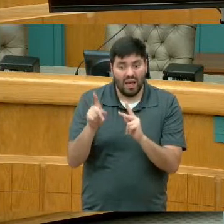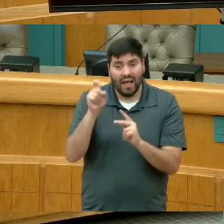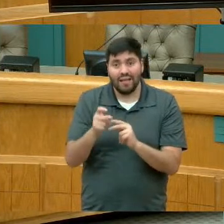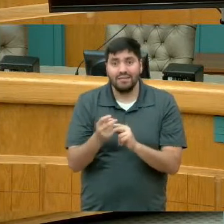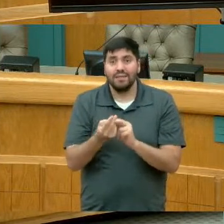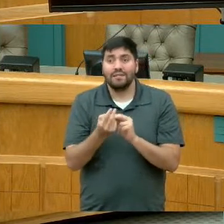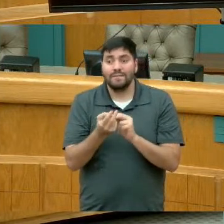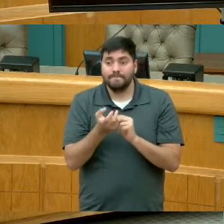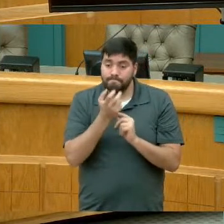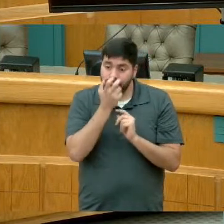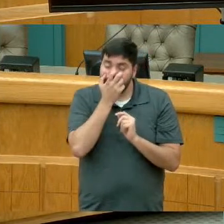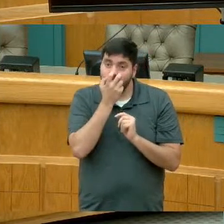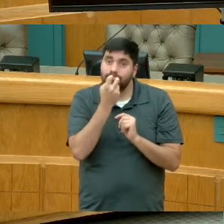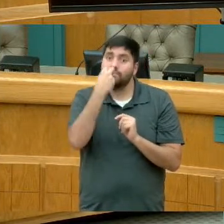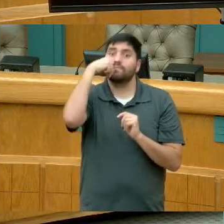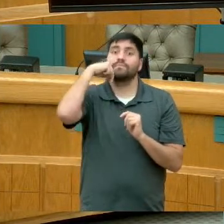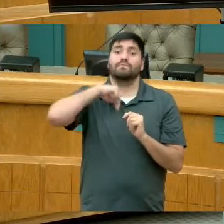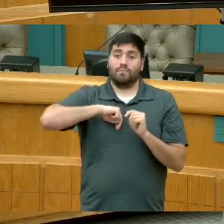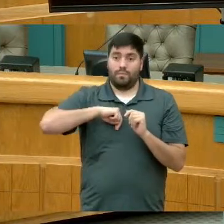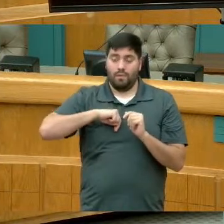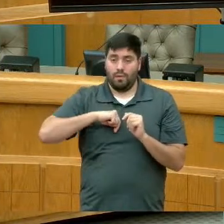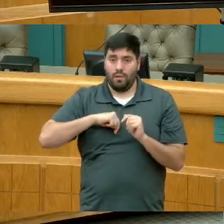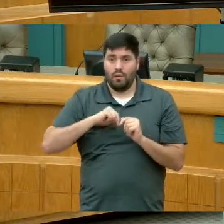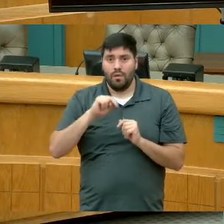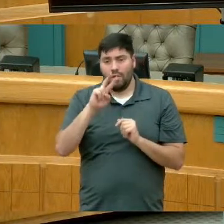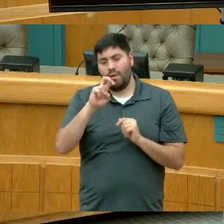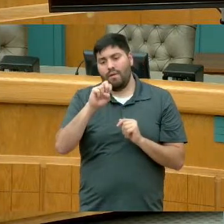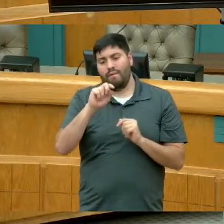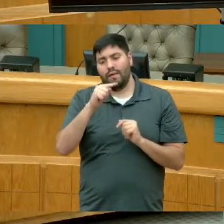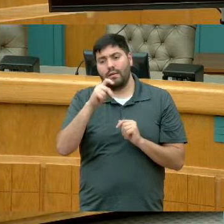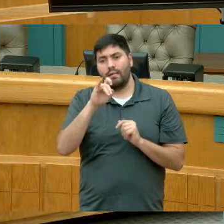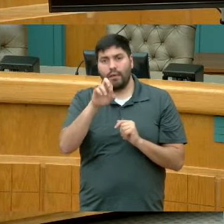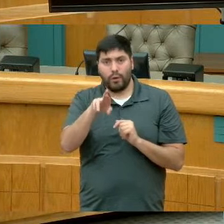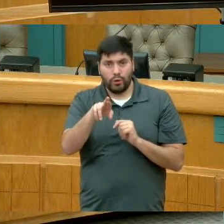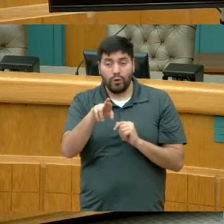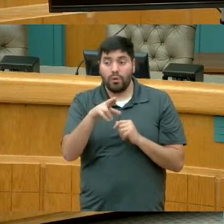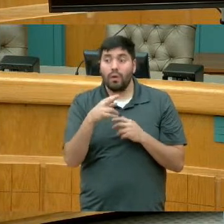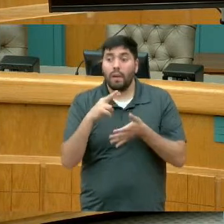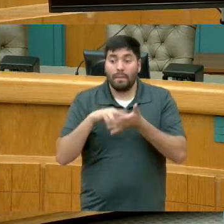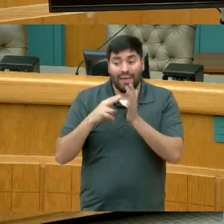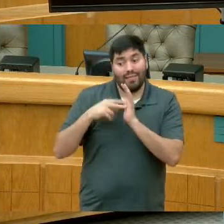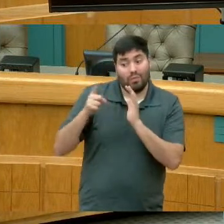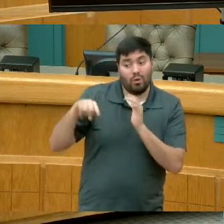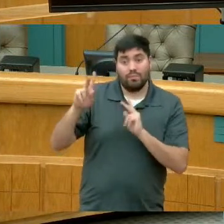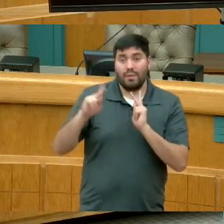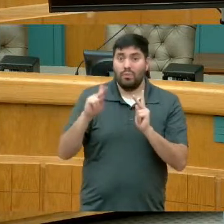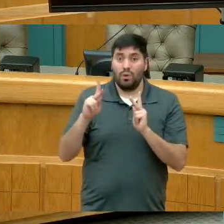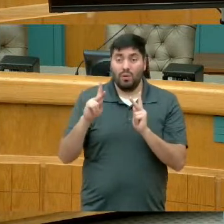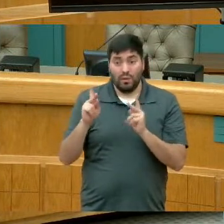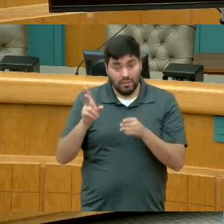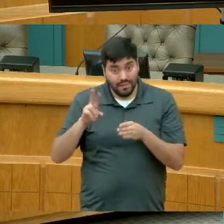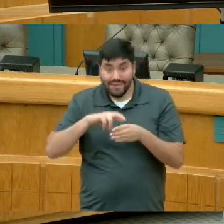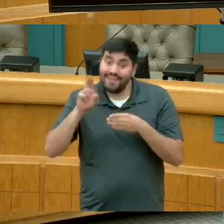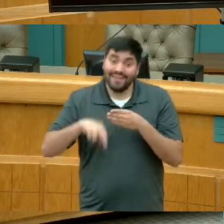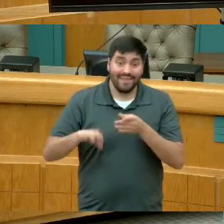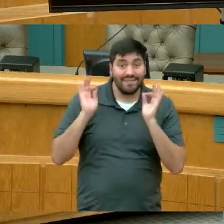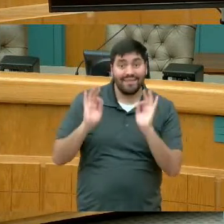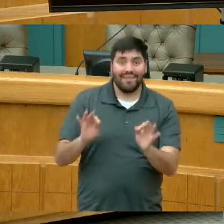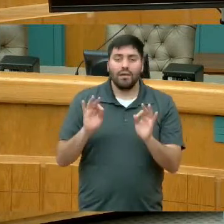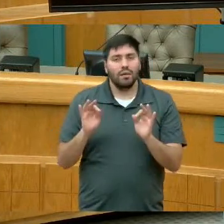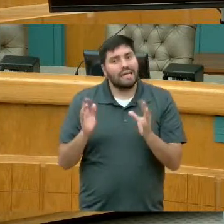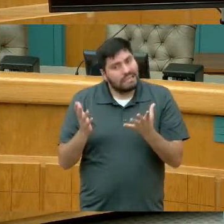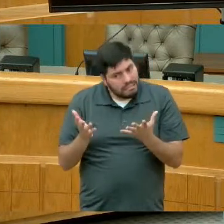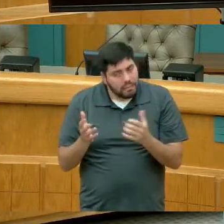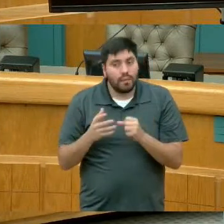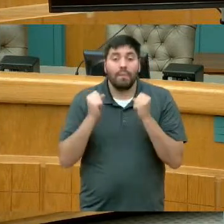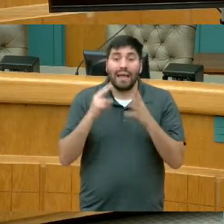to be put on ventilators, and people that are put on ventilators don't always have good outcomes. So many of those